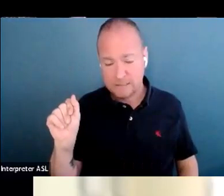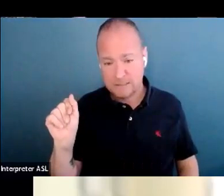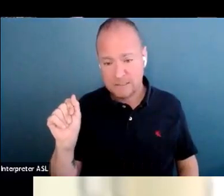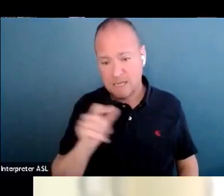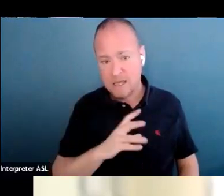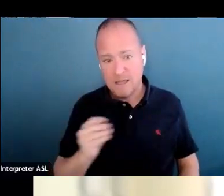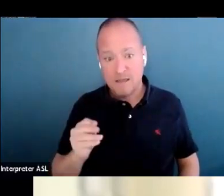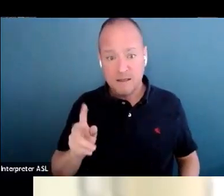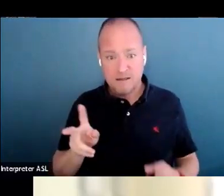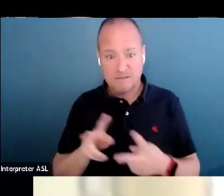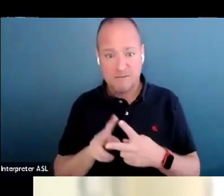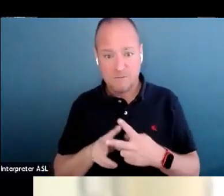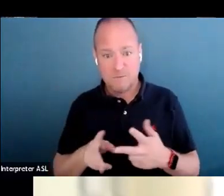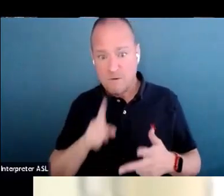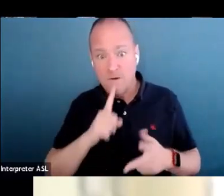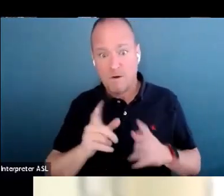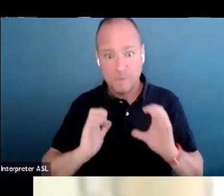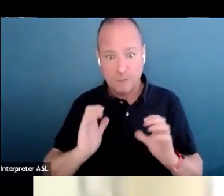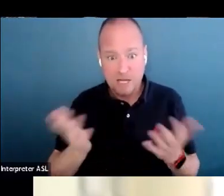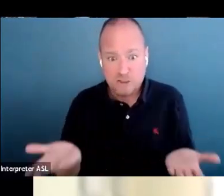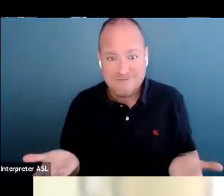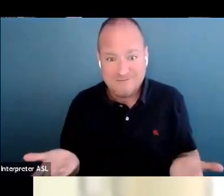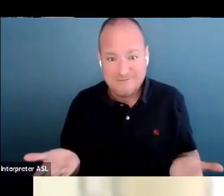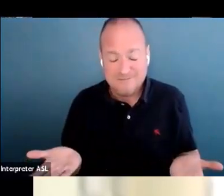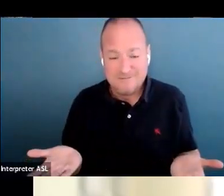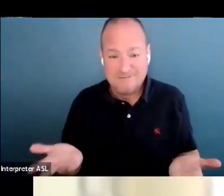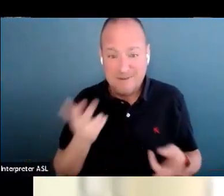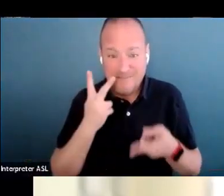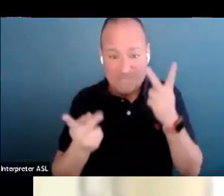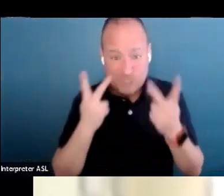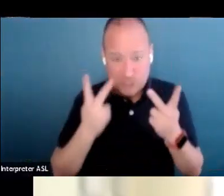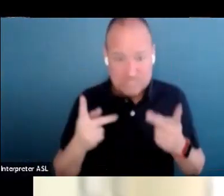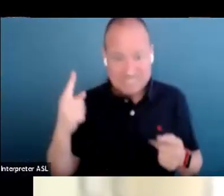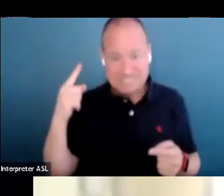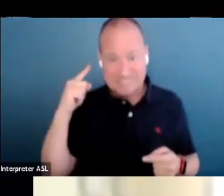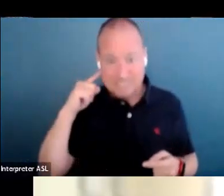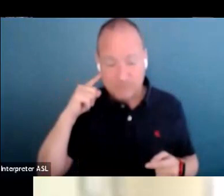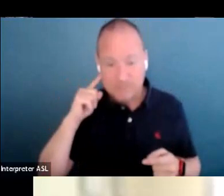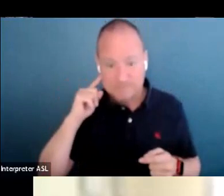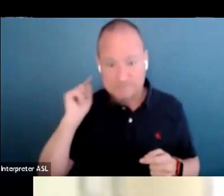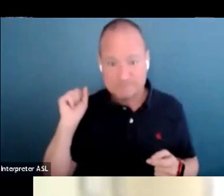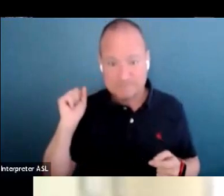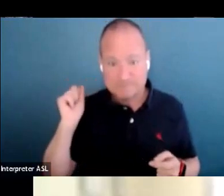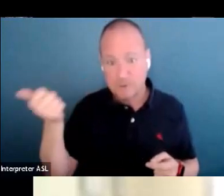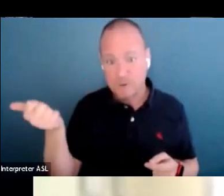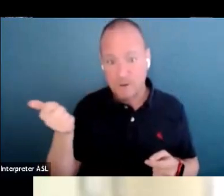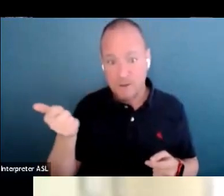And those are communication, right? Vision and hearing are both other types of communication.